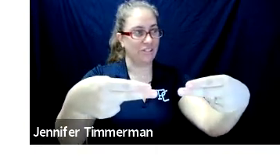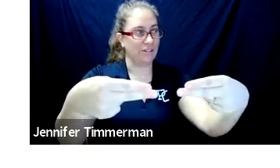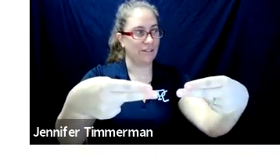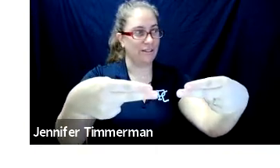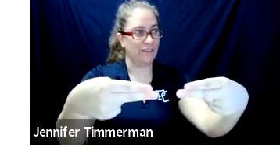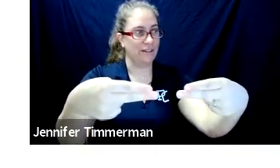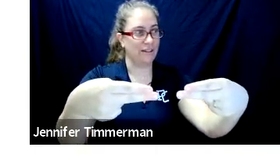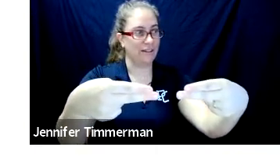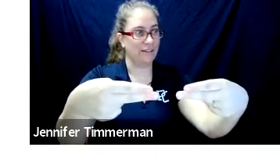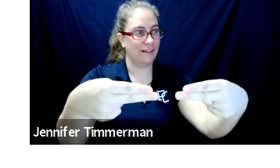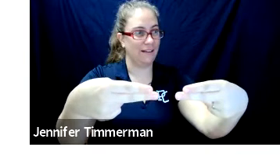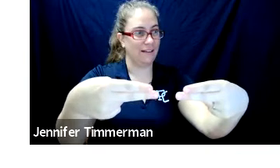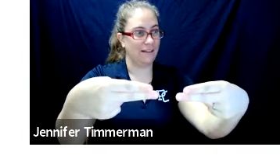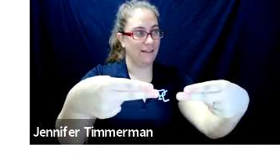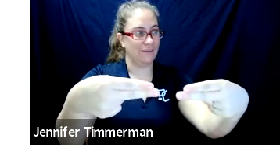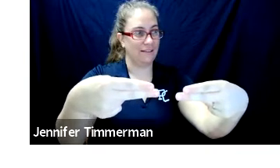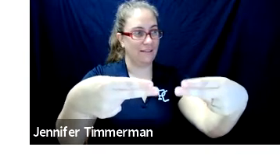H,